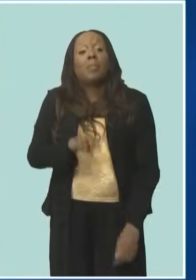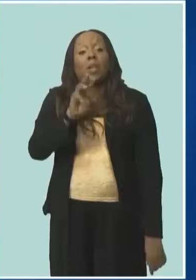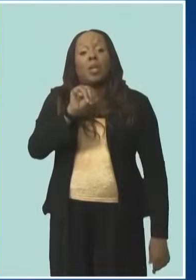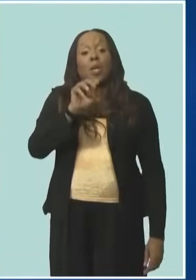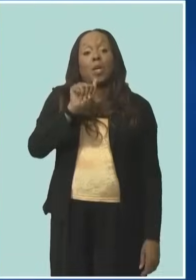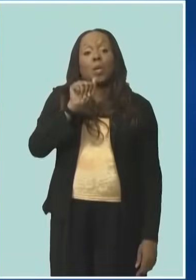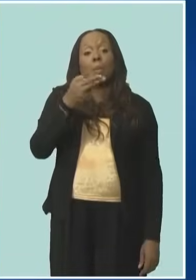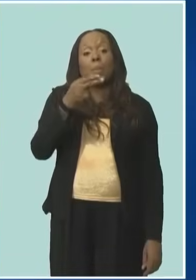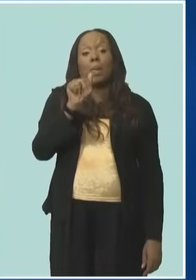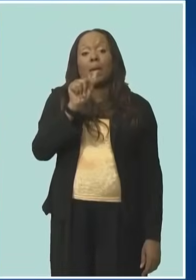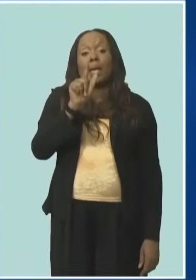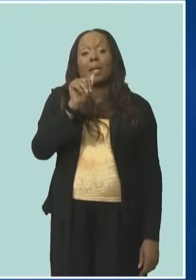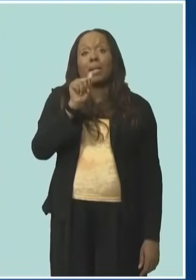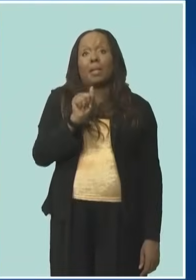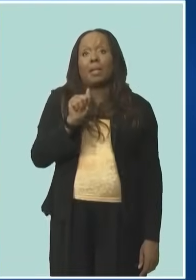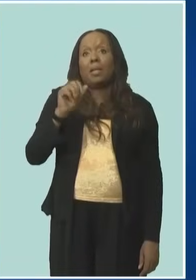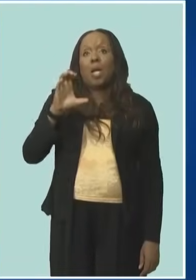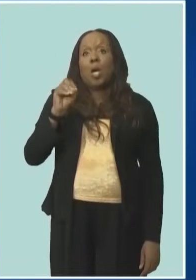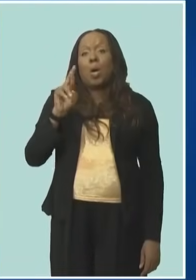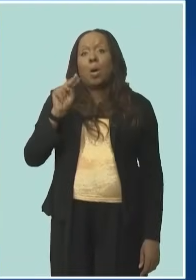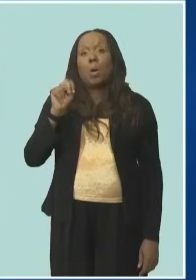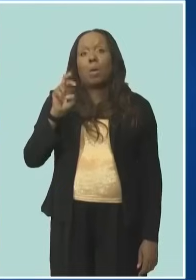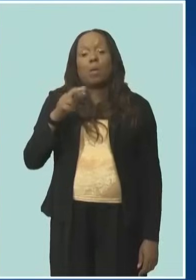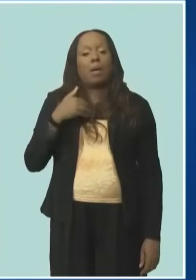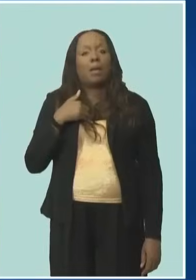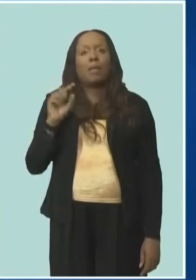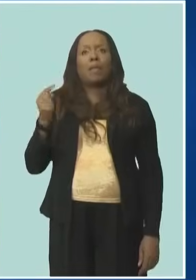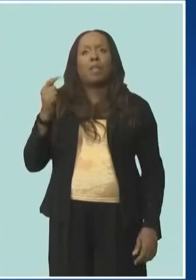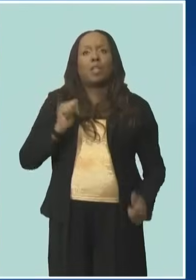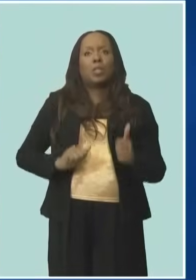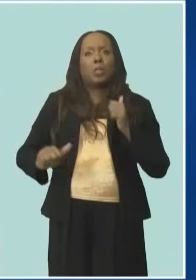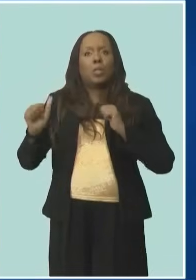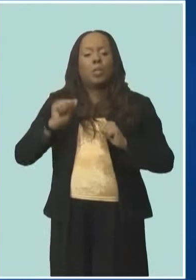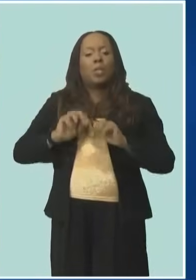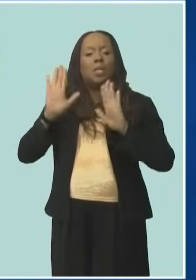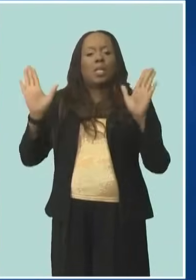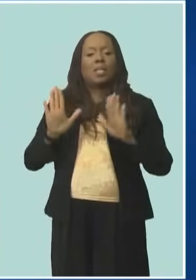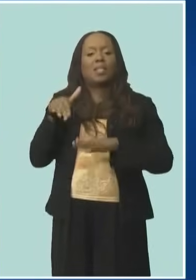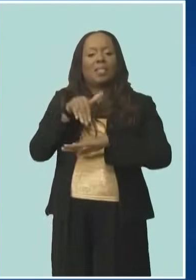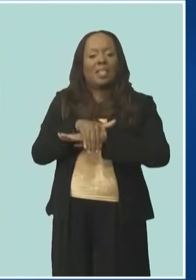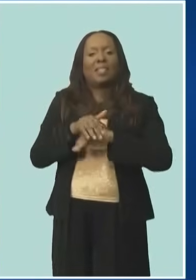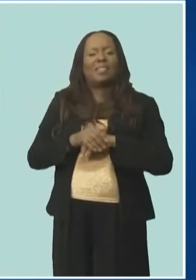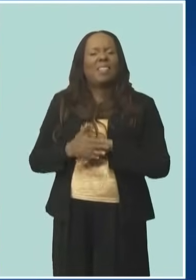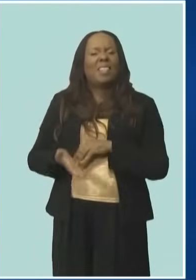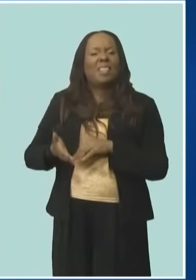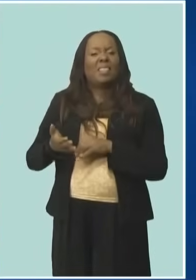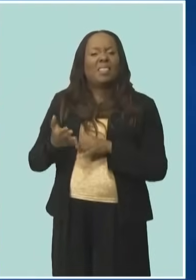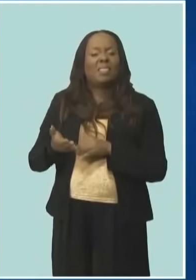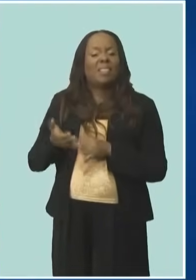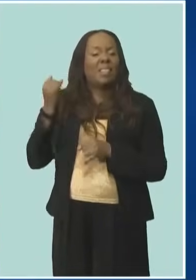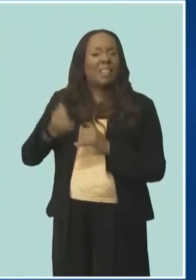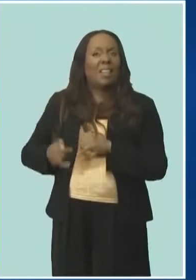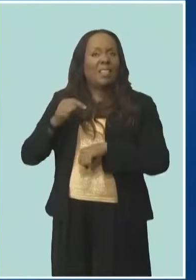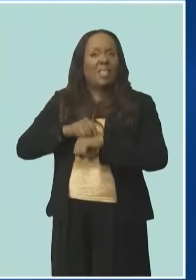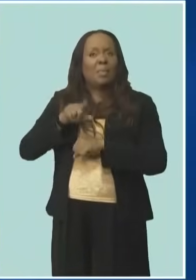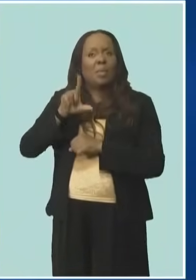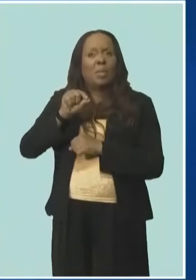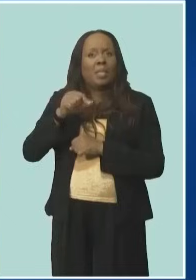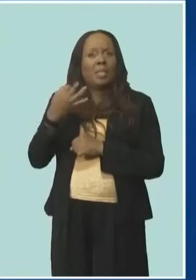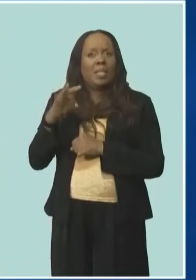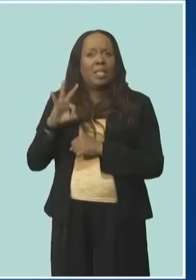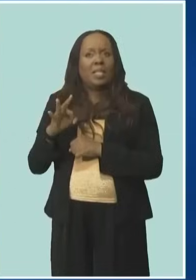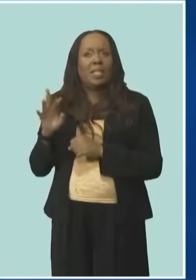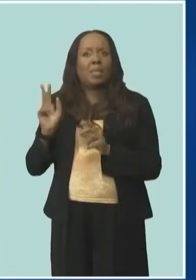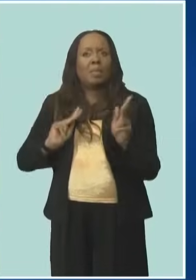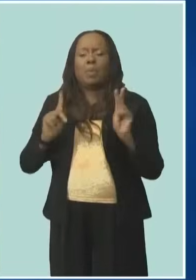Mahalia's Corner held its first show last Sunday night since its 10th anniversary edition in 2019, and receptive fans were loving